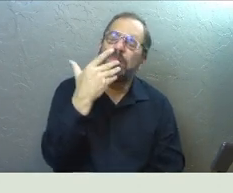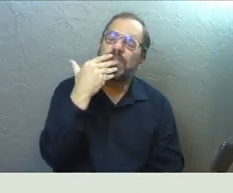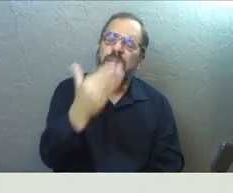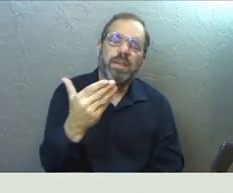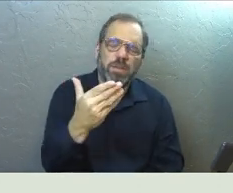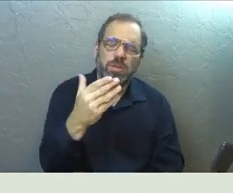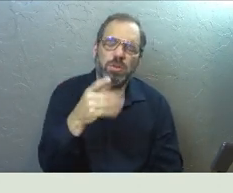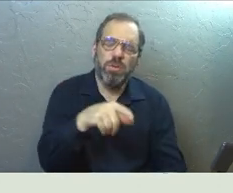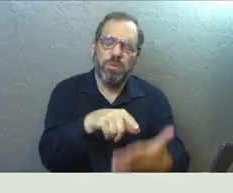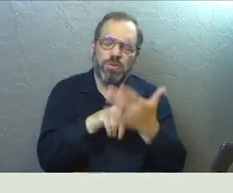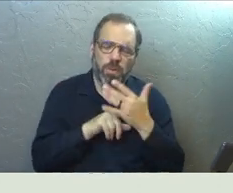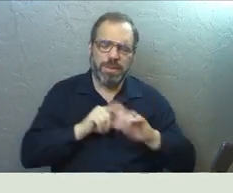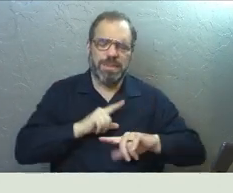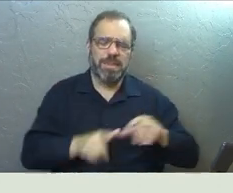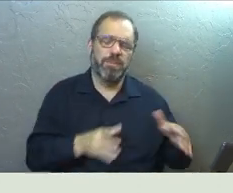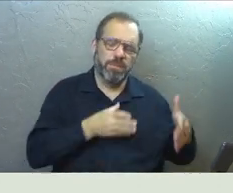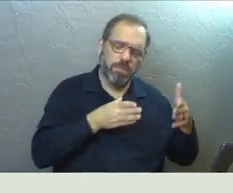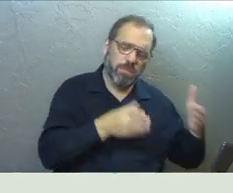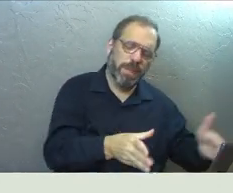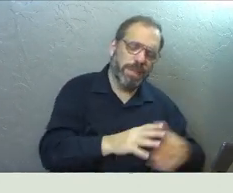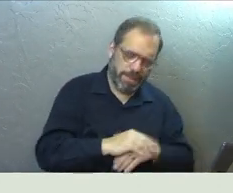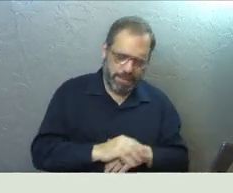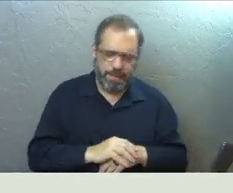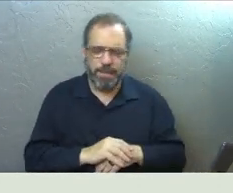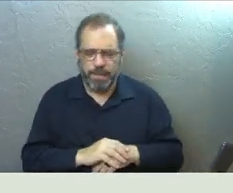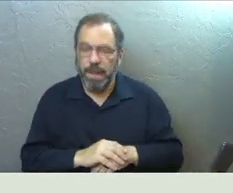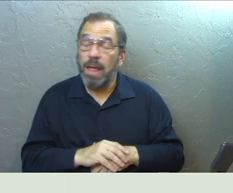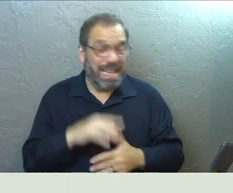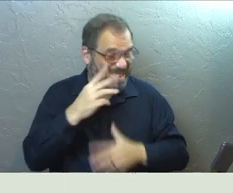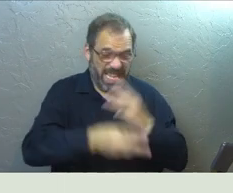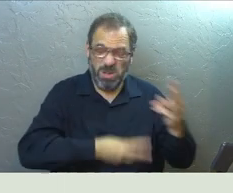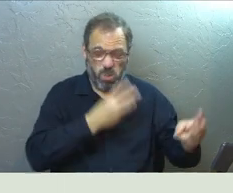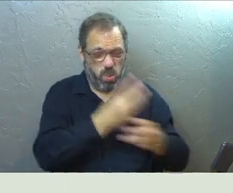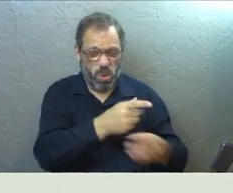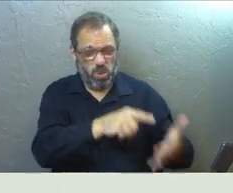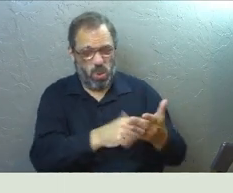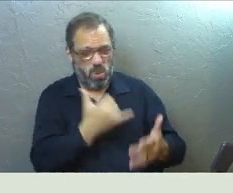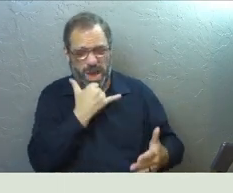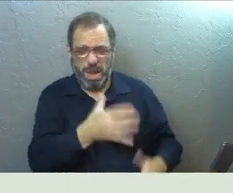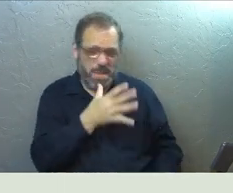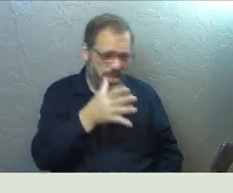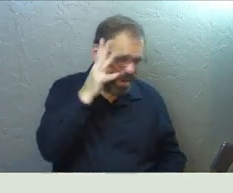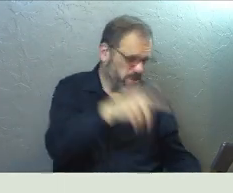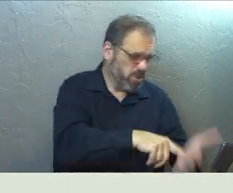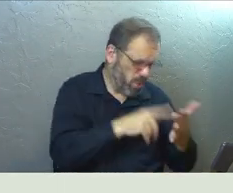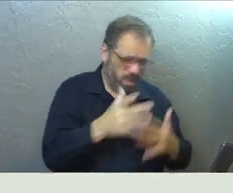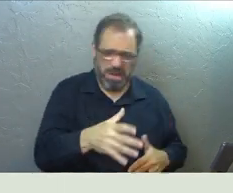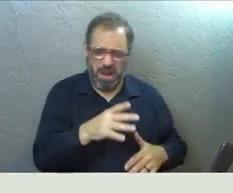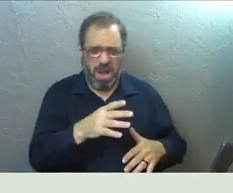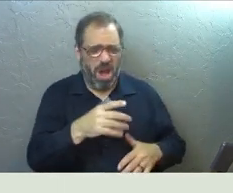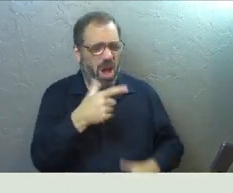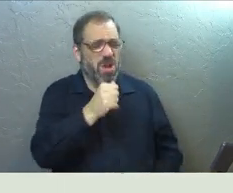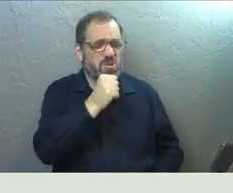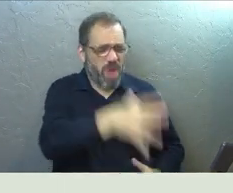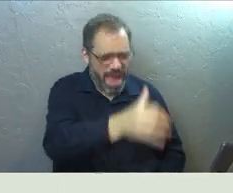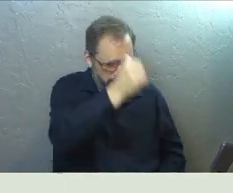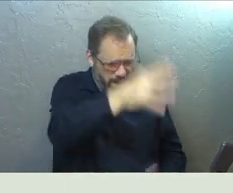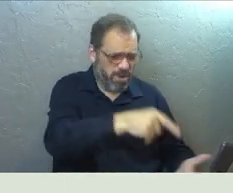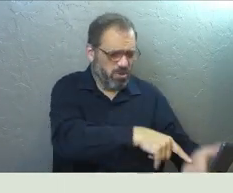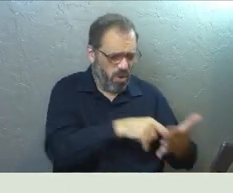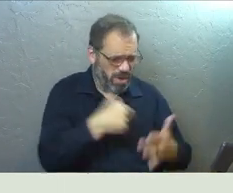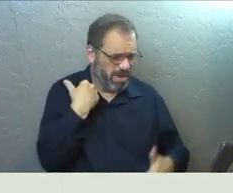Thank you, God, for showing us a different way. God, this world has shown us one way. Our parents showed us one way. Our grandparents showed us one